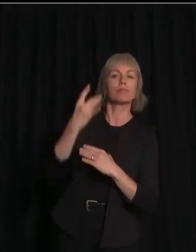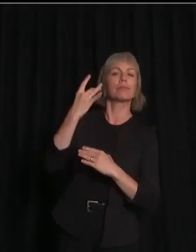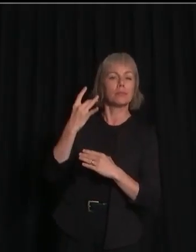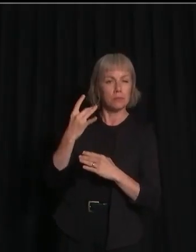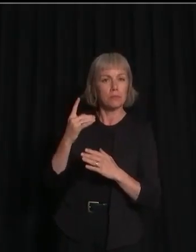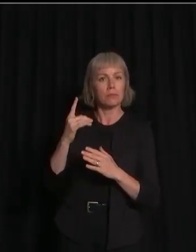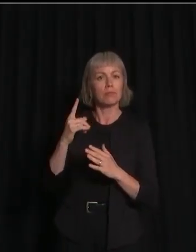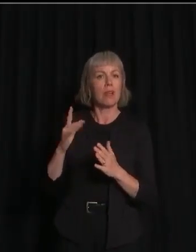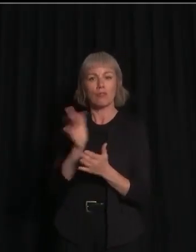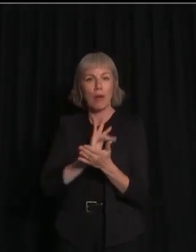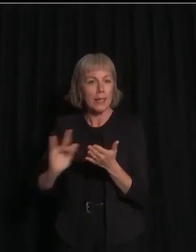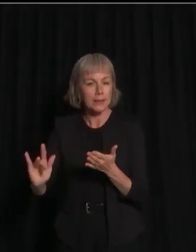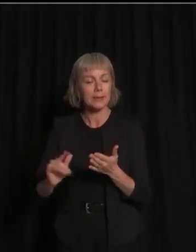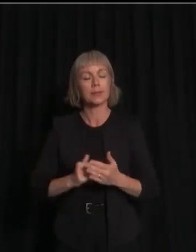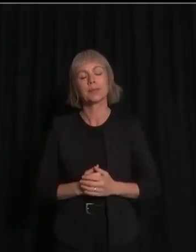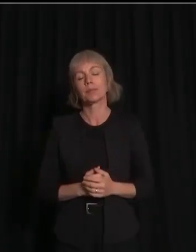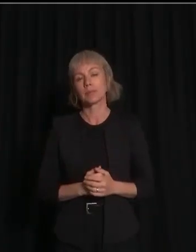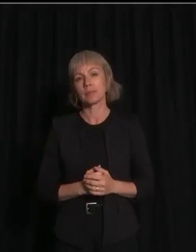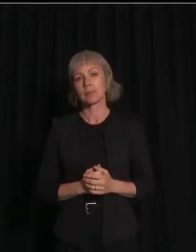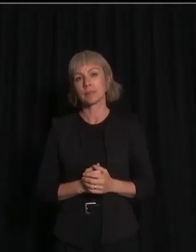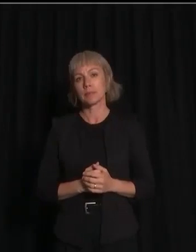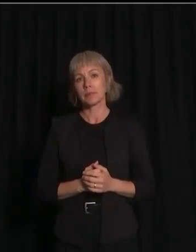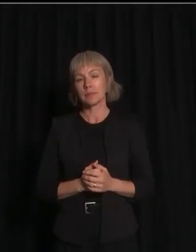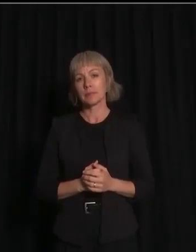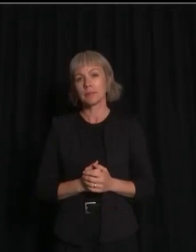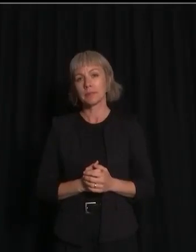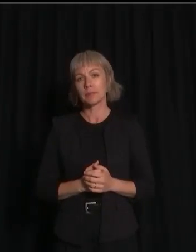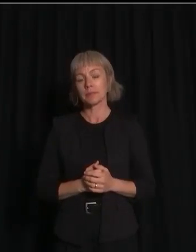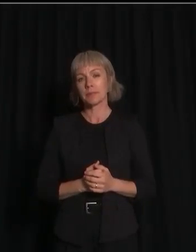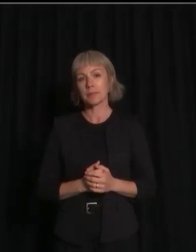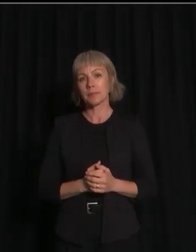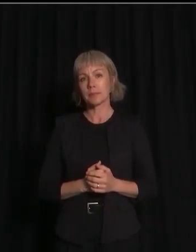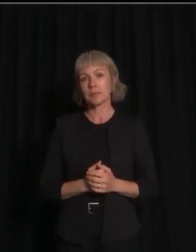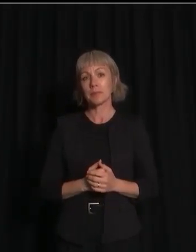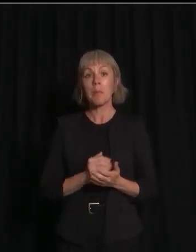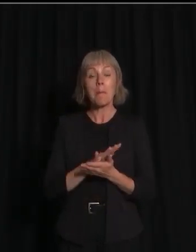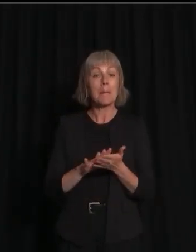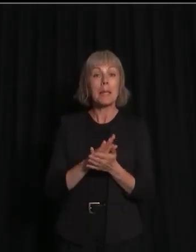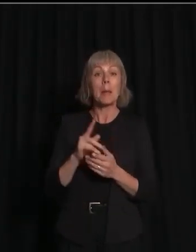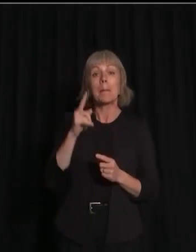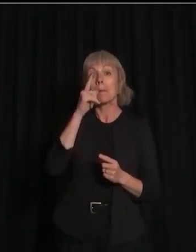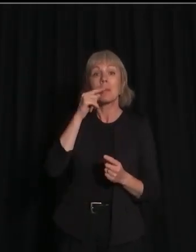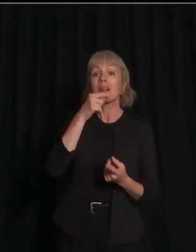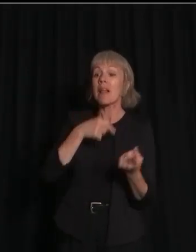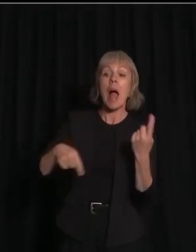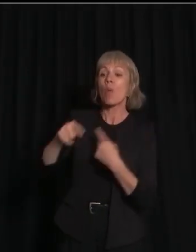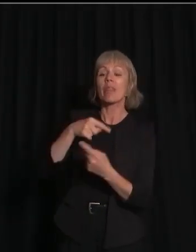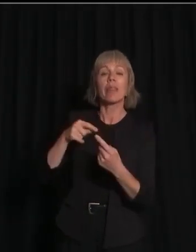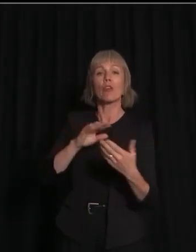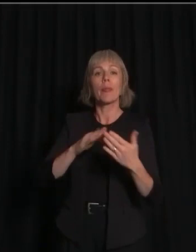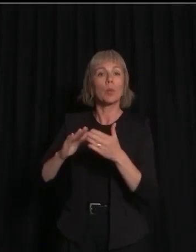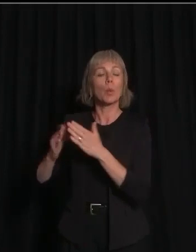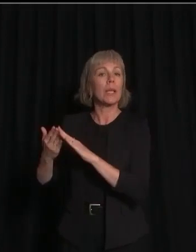This likely means that there are people with us today who may not have engaged with the issues our